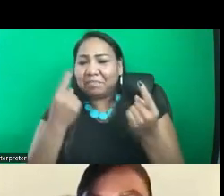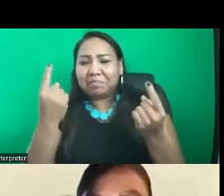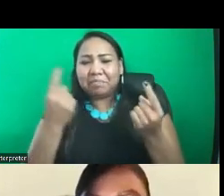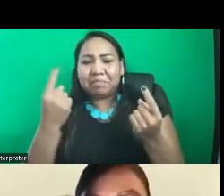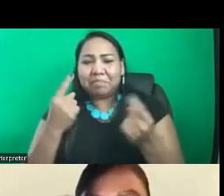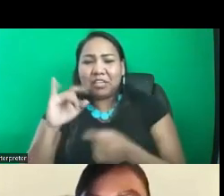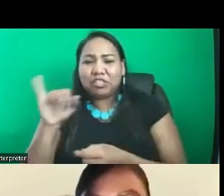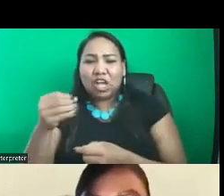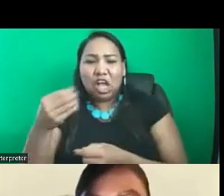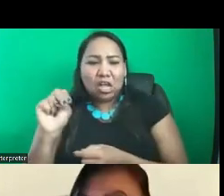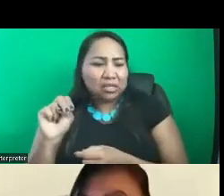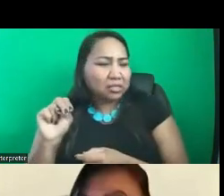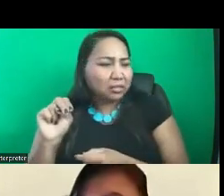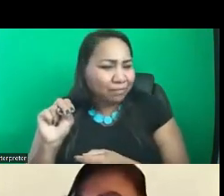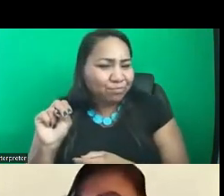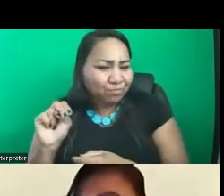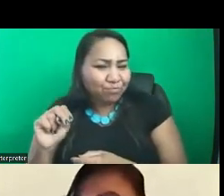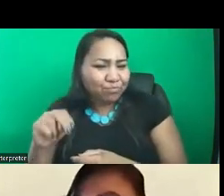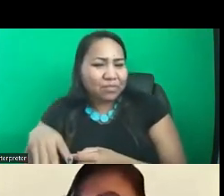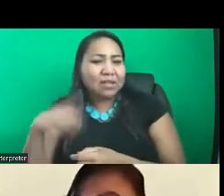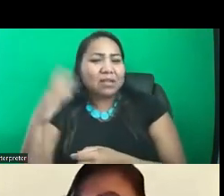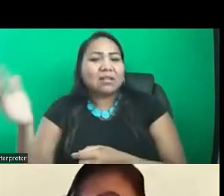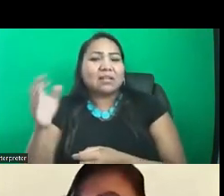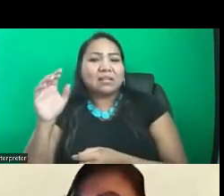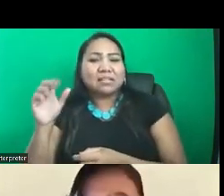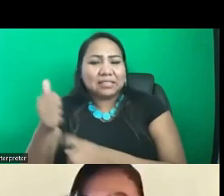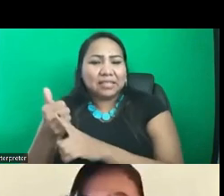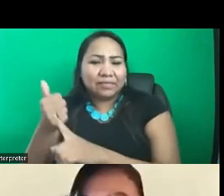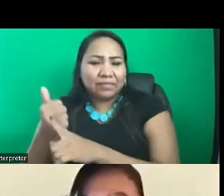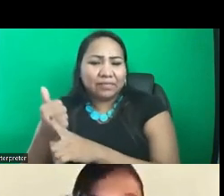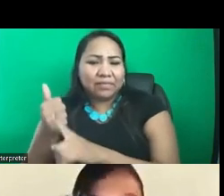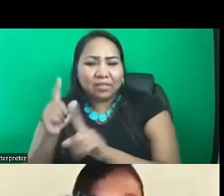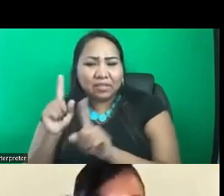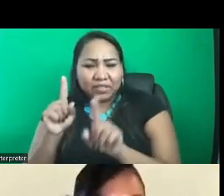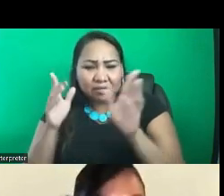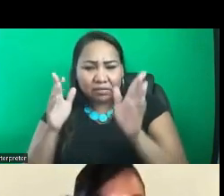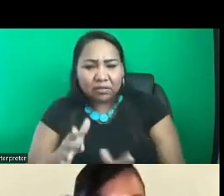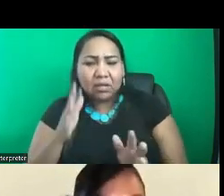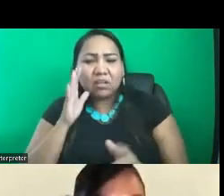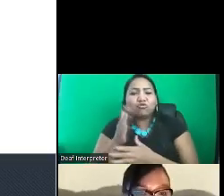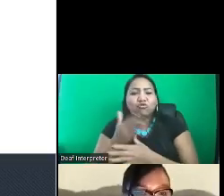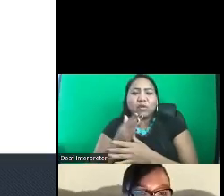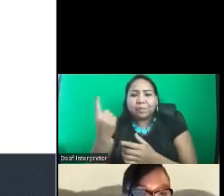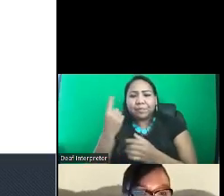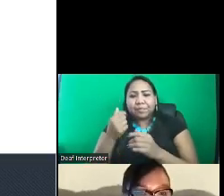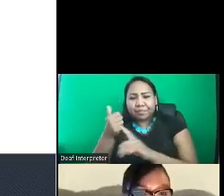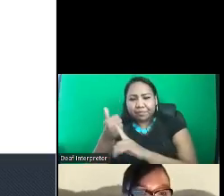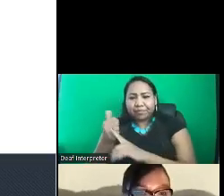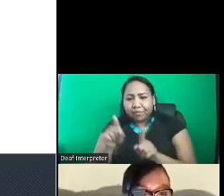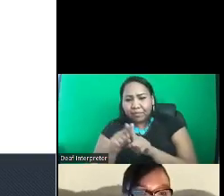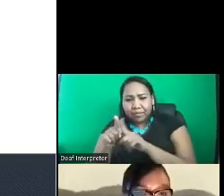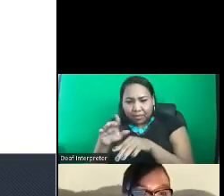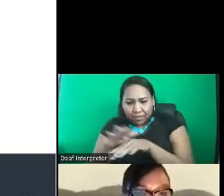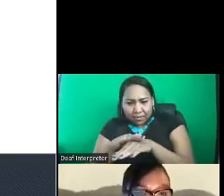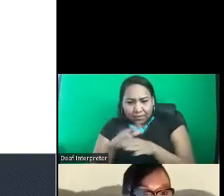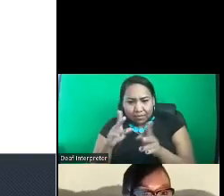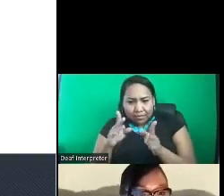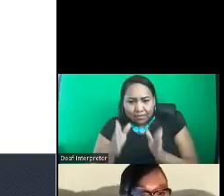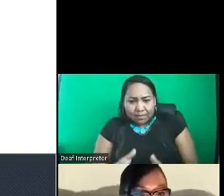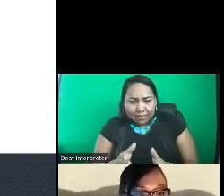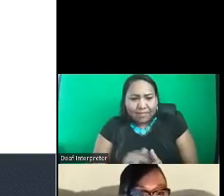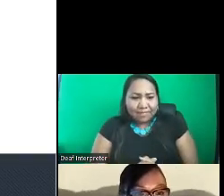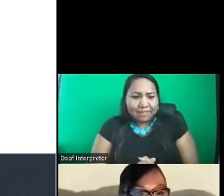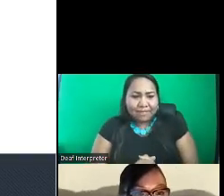an attendee. He's going to be sharing something as a Native practitioner. I will add it to the chat right now.